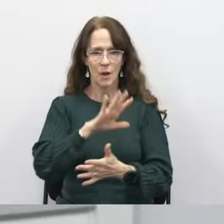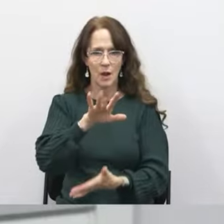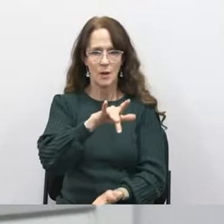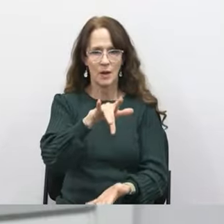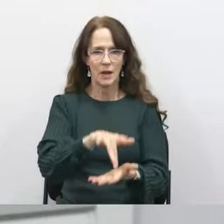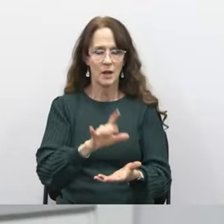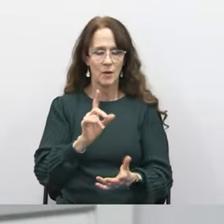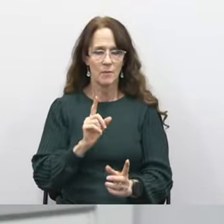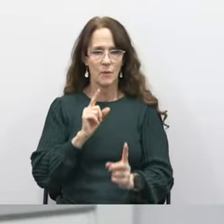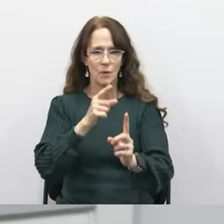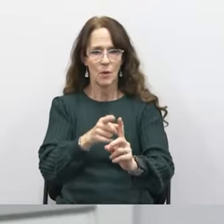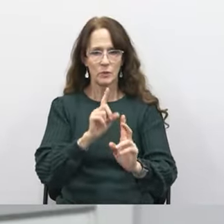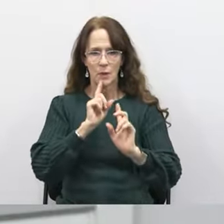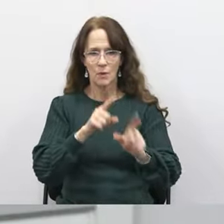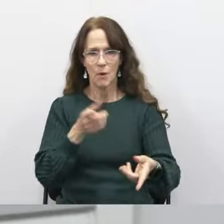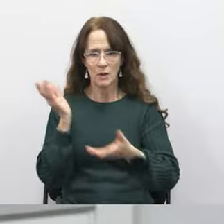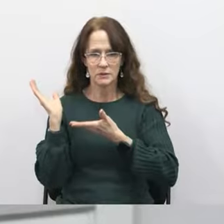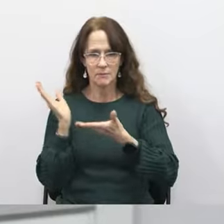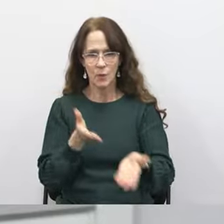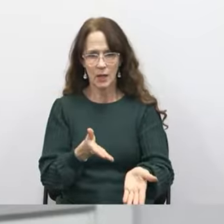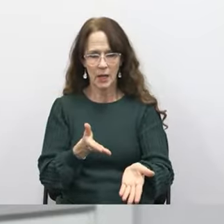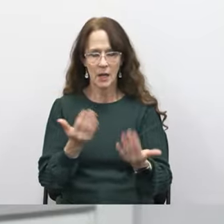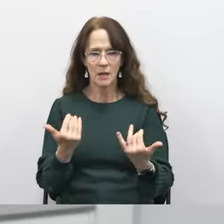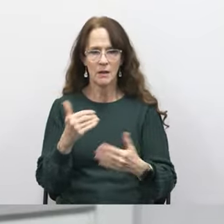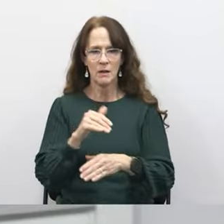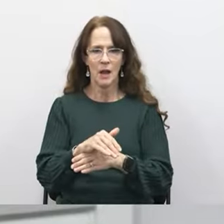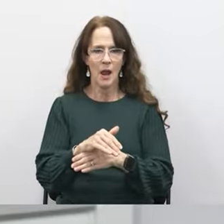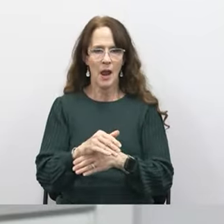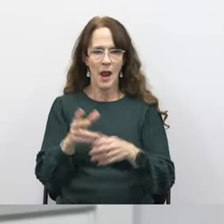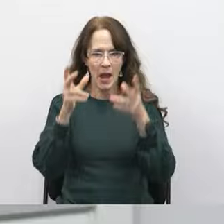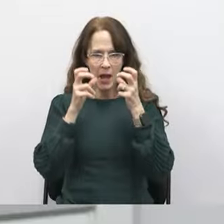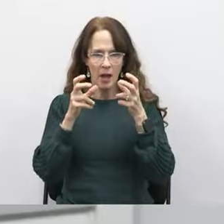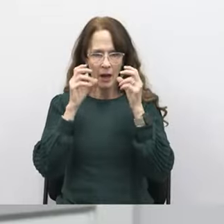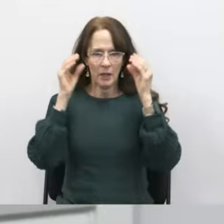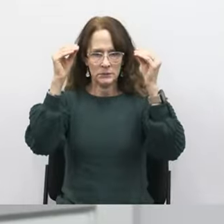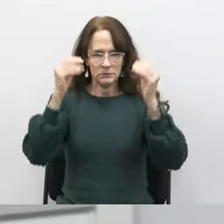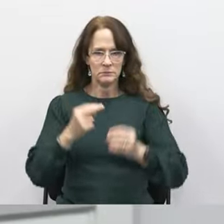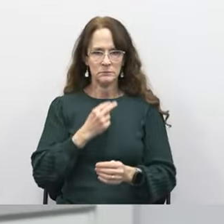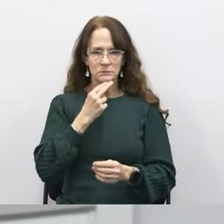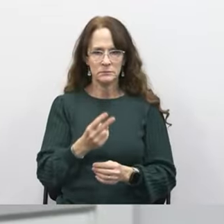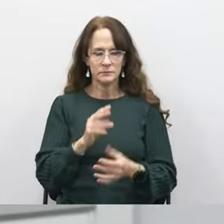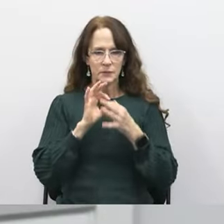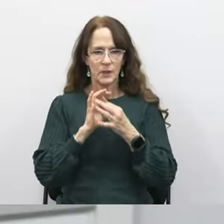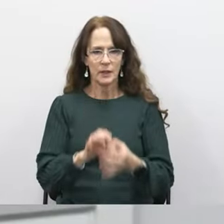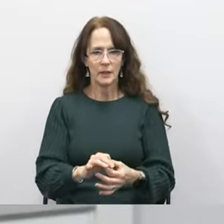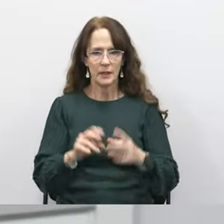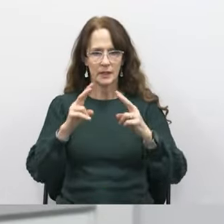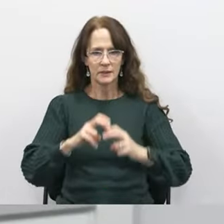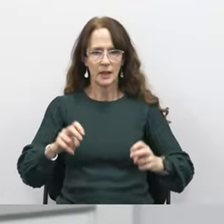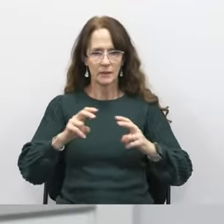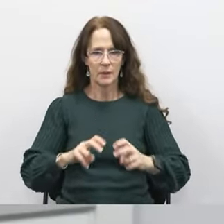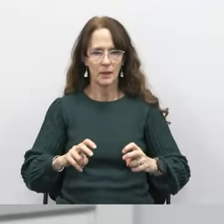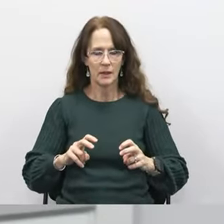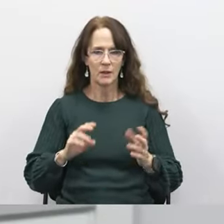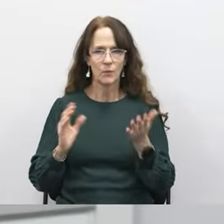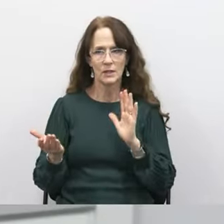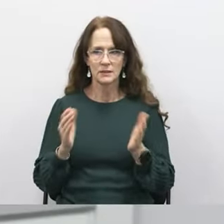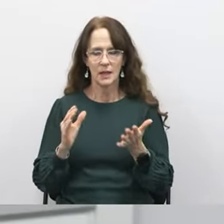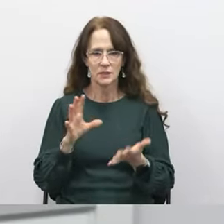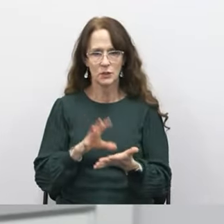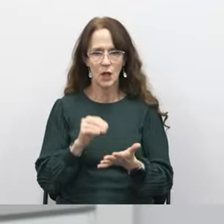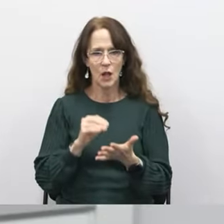the reports that we're bringing. Tonight, you're also going to hear about teacher voice related to assessments and what it's been like to learn